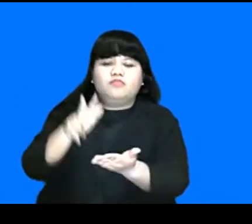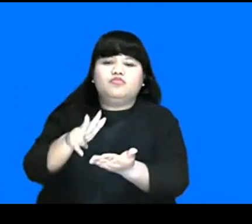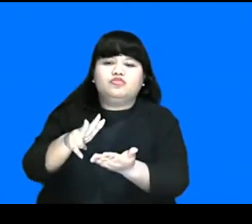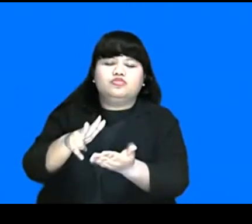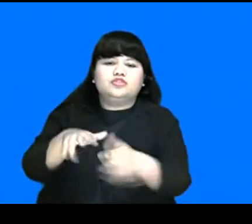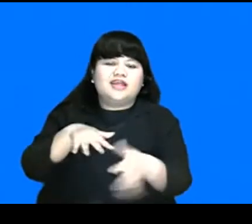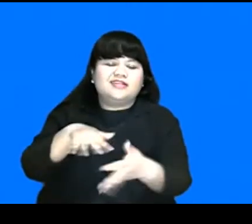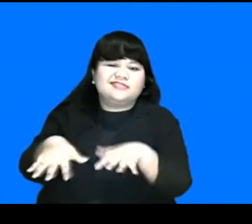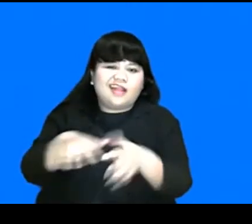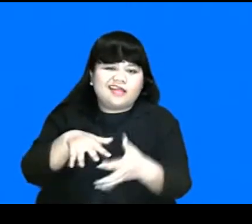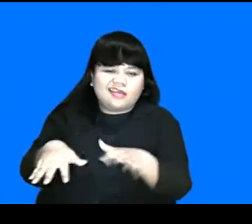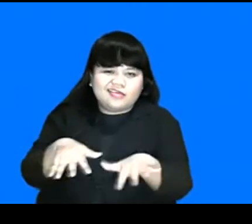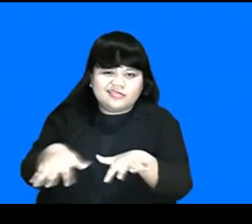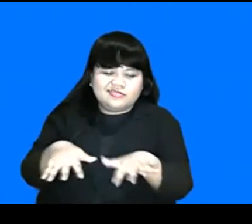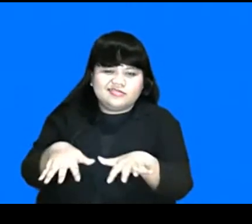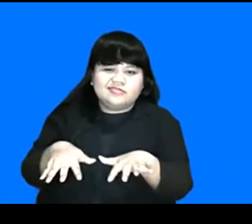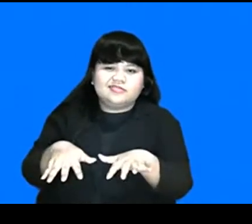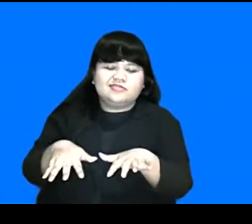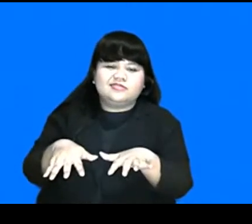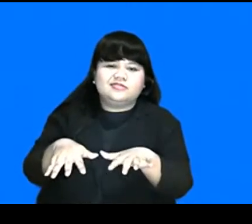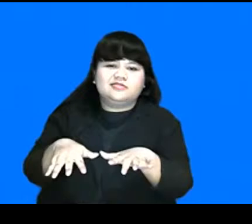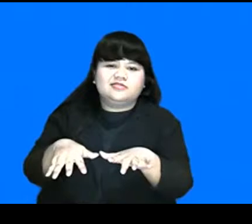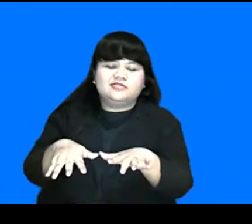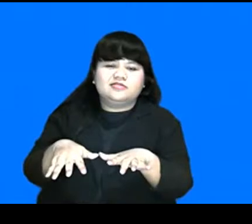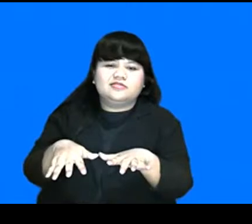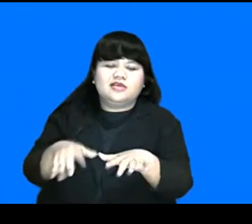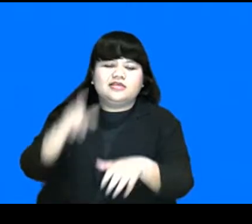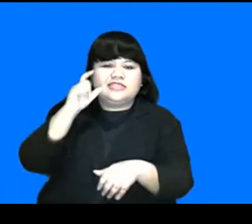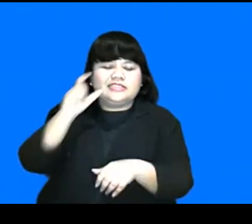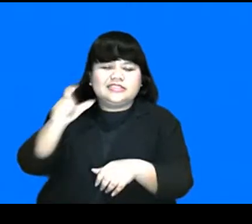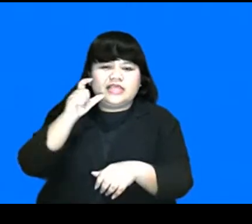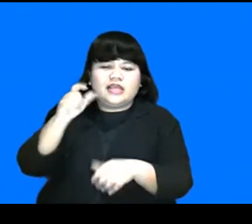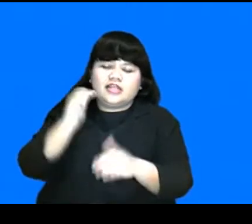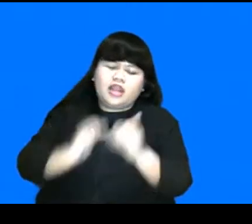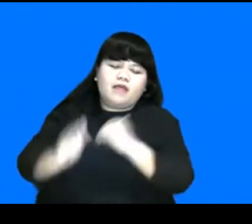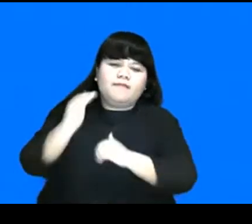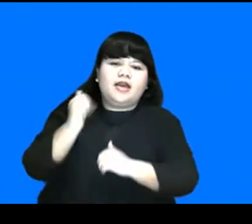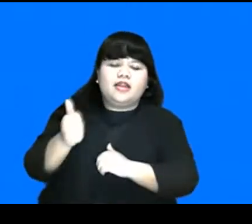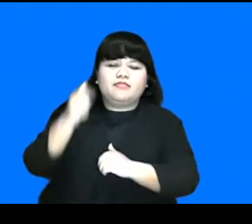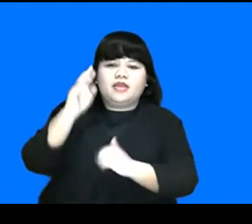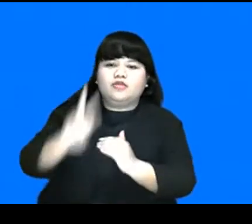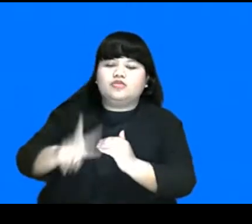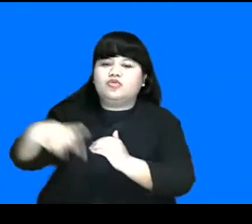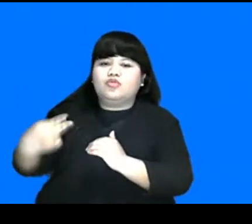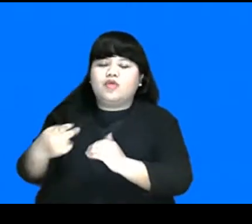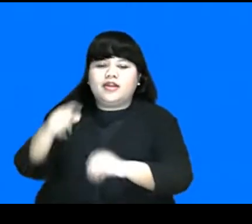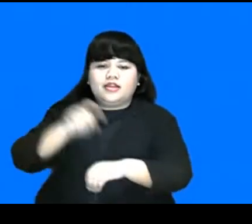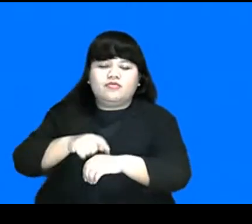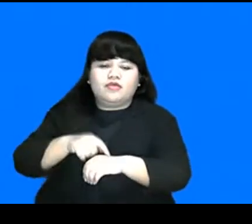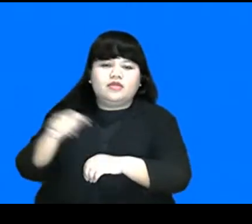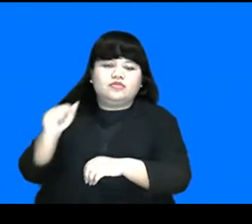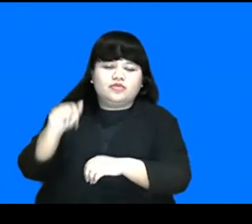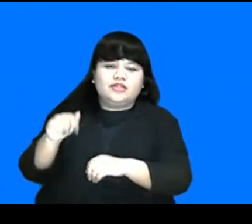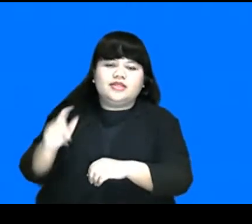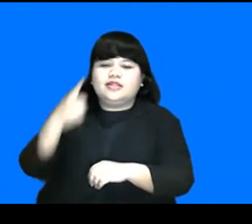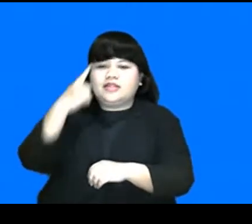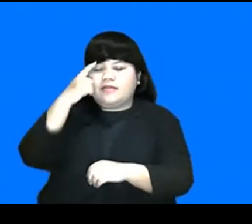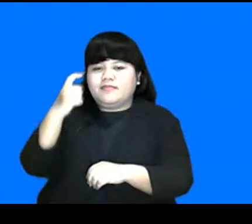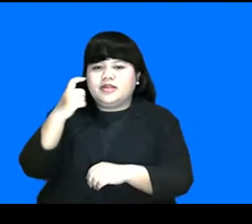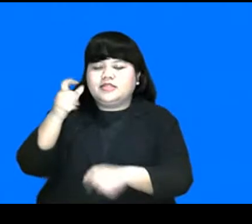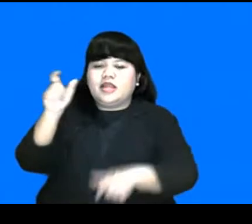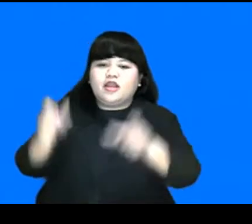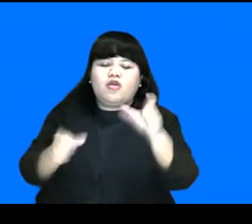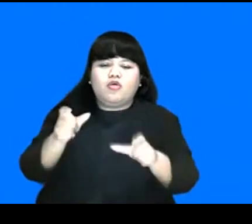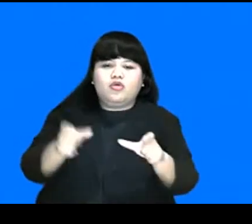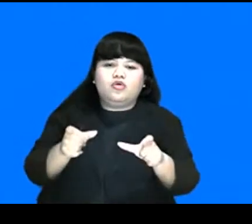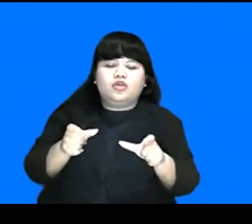get out of recession. You trusted rich people, they will not, even the super rich is not going to invest